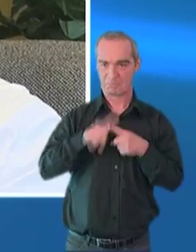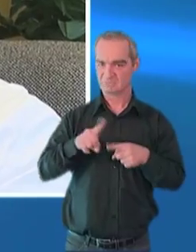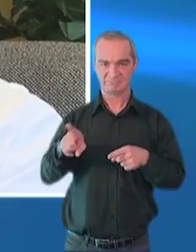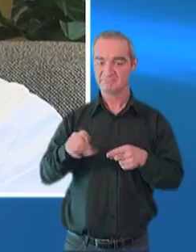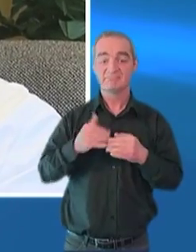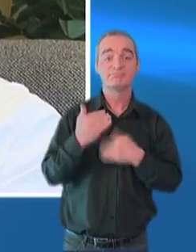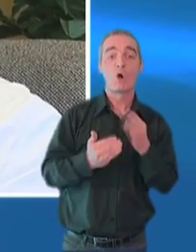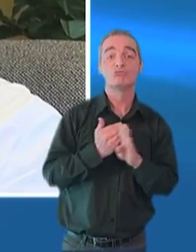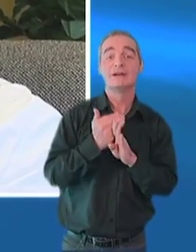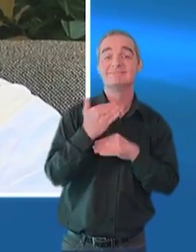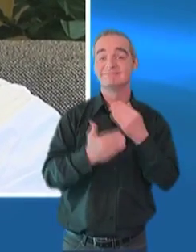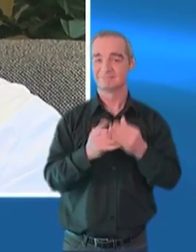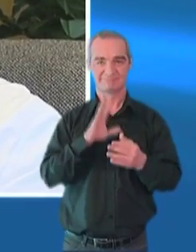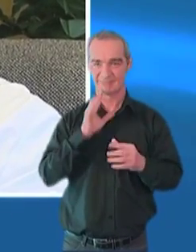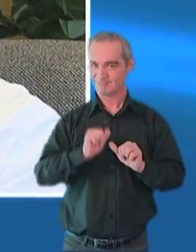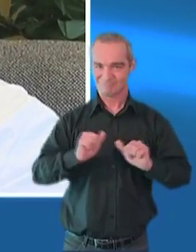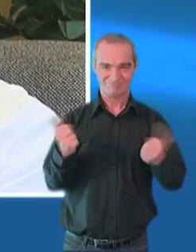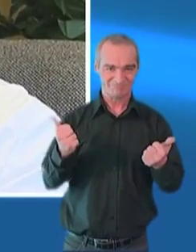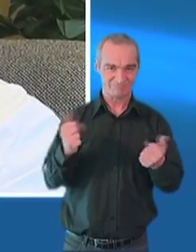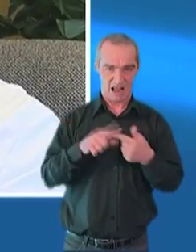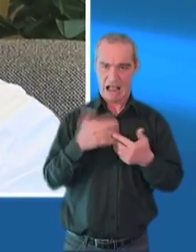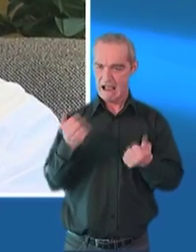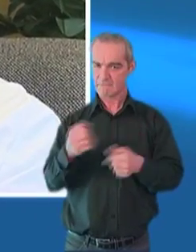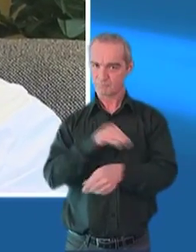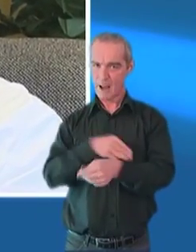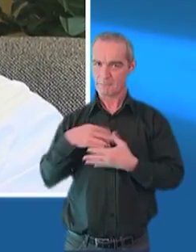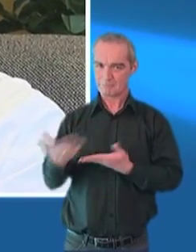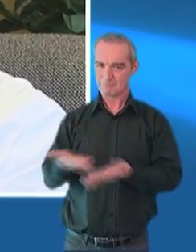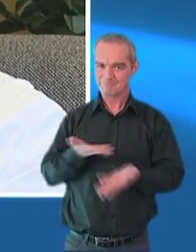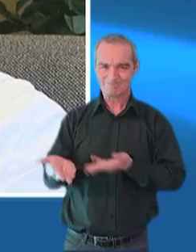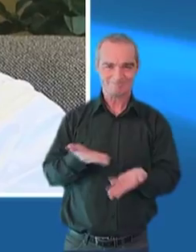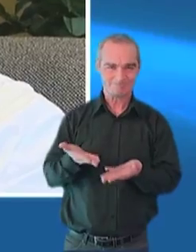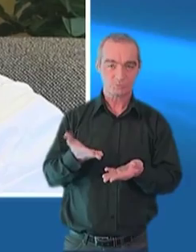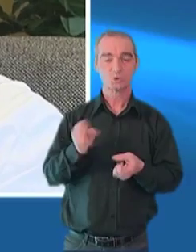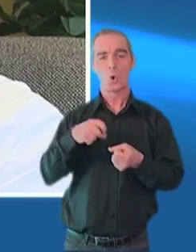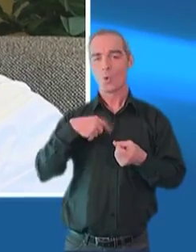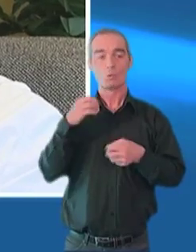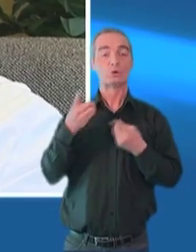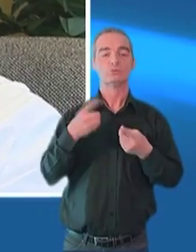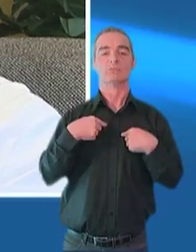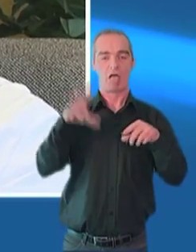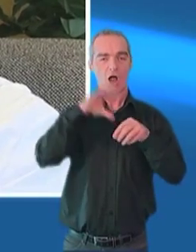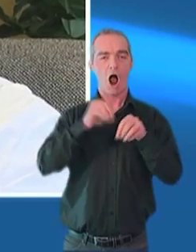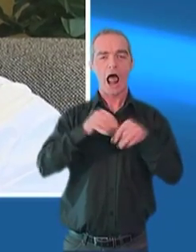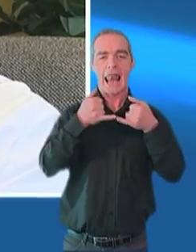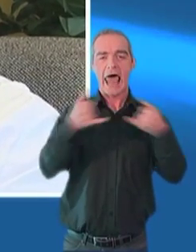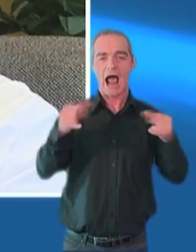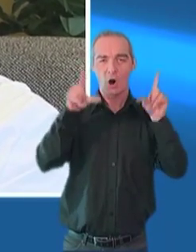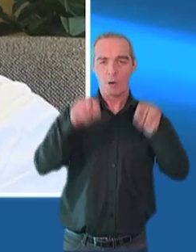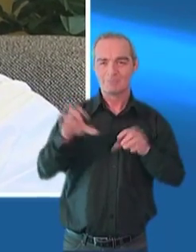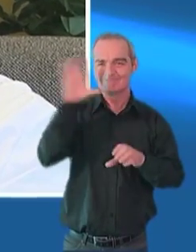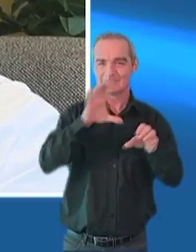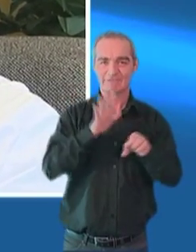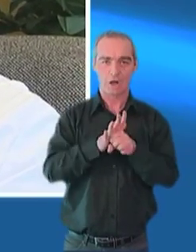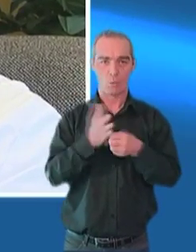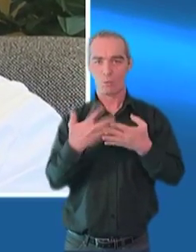But he wasn't progressing as well as we knew he could. And we had a few problems down there in that. So what we